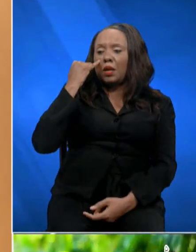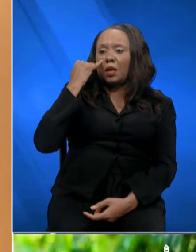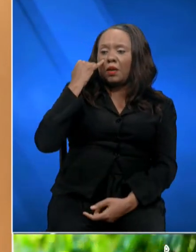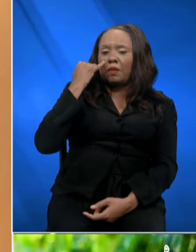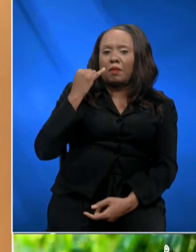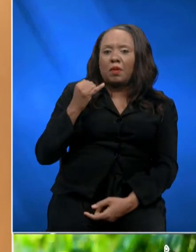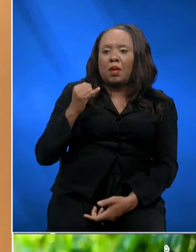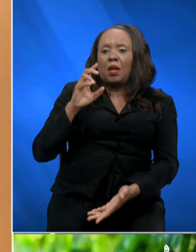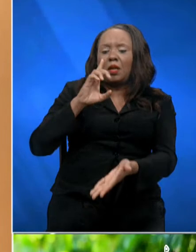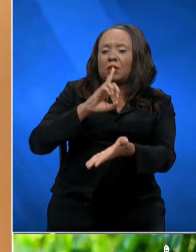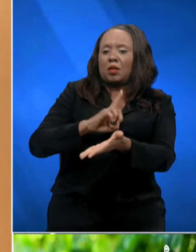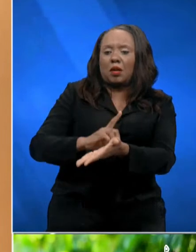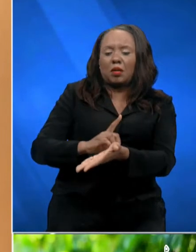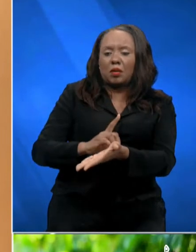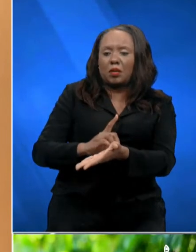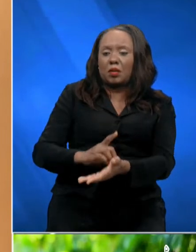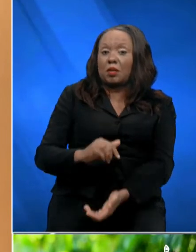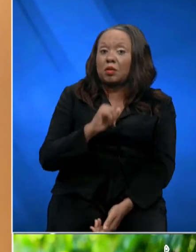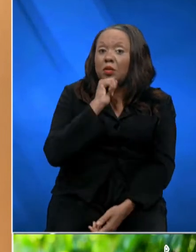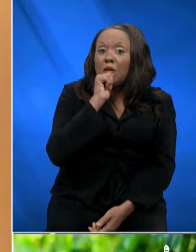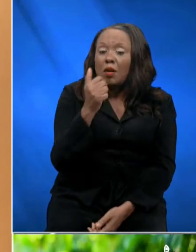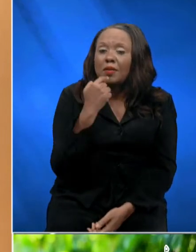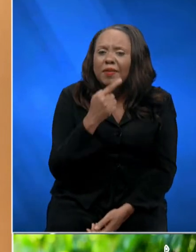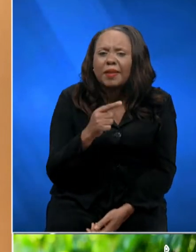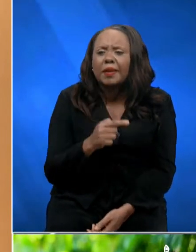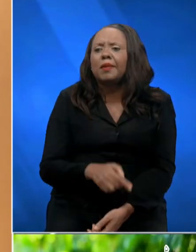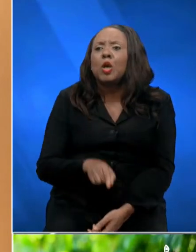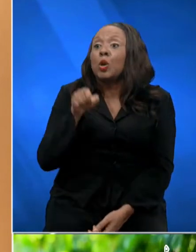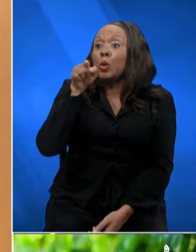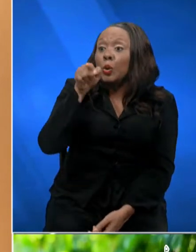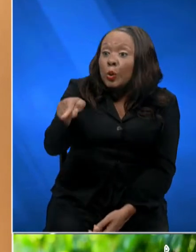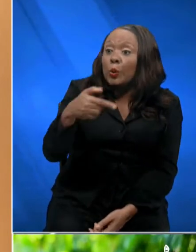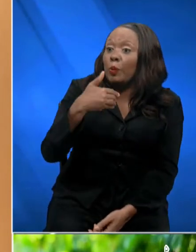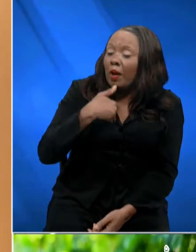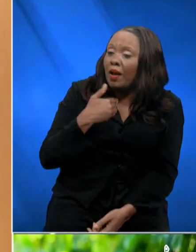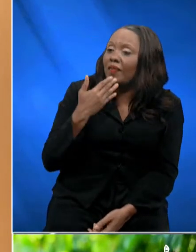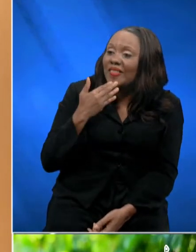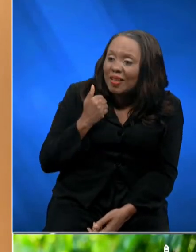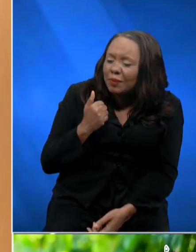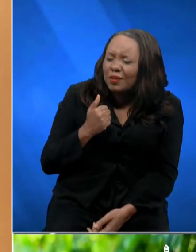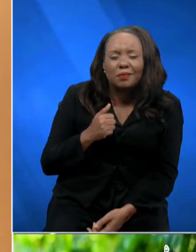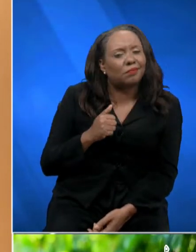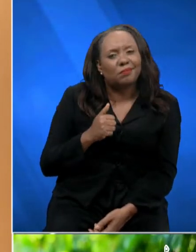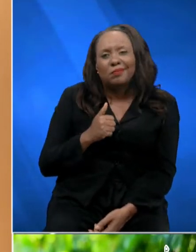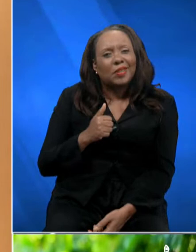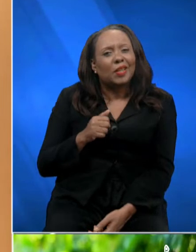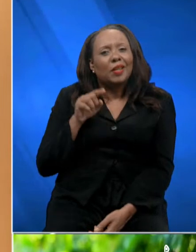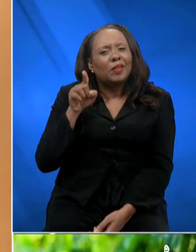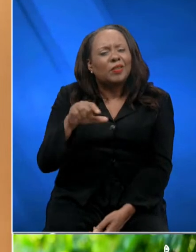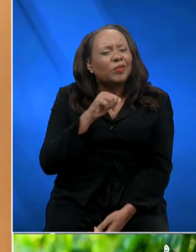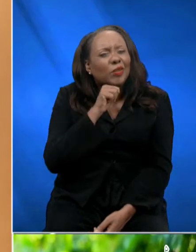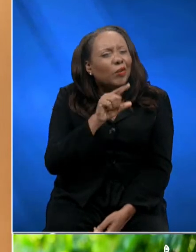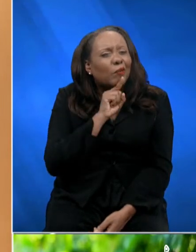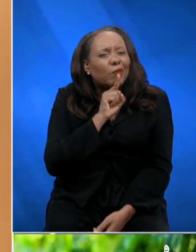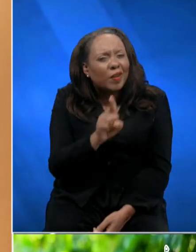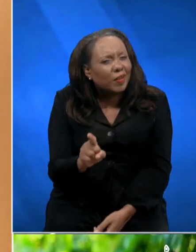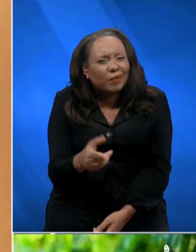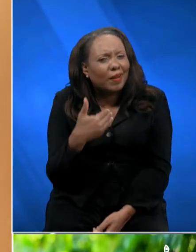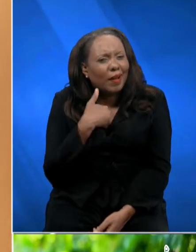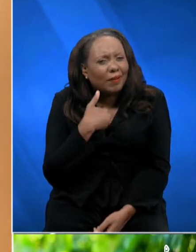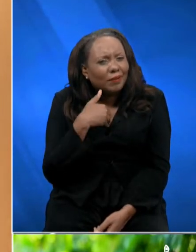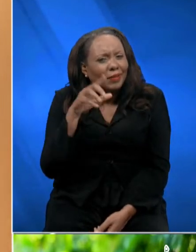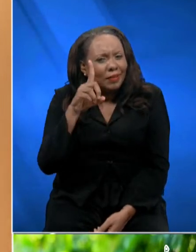of diabetes, then it's very, very unlikely that you're going to have diabetic retinopathy changes